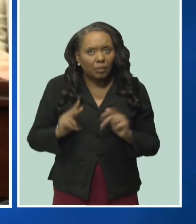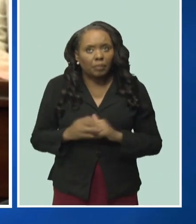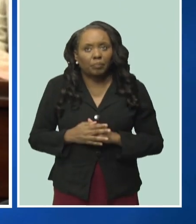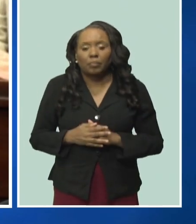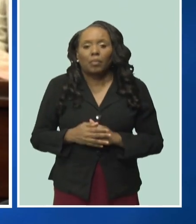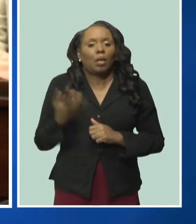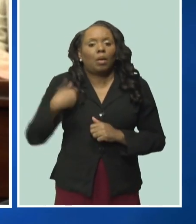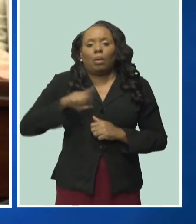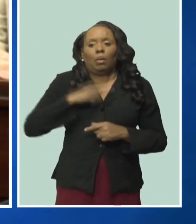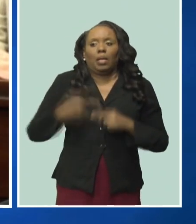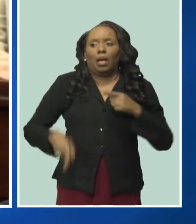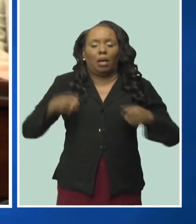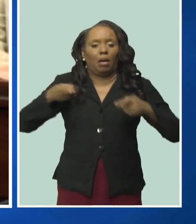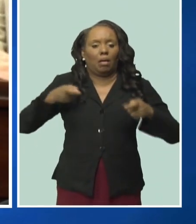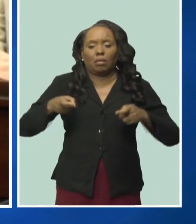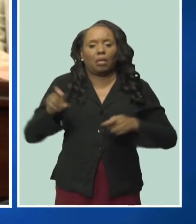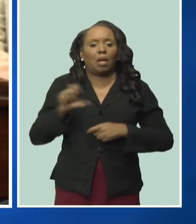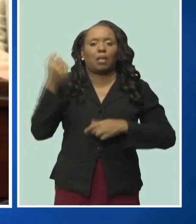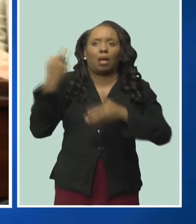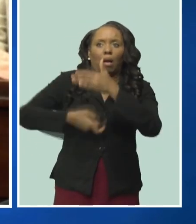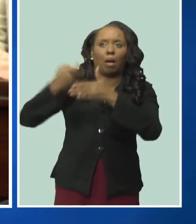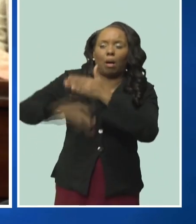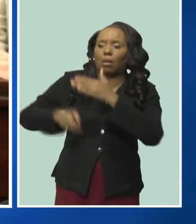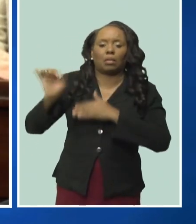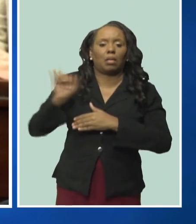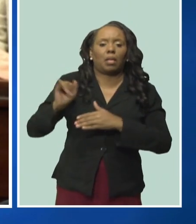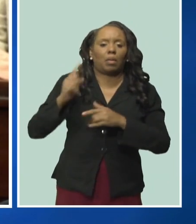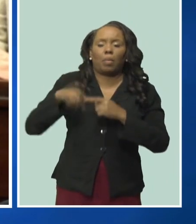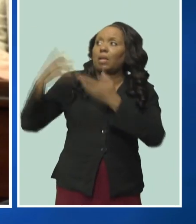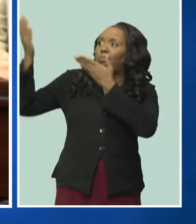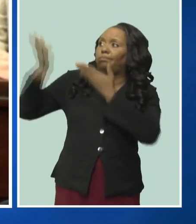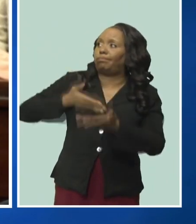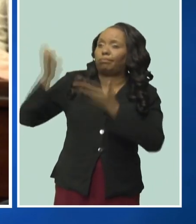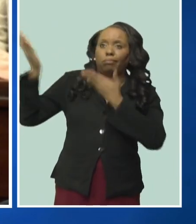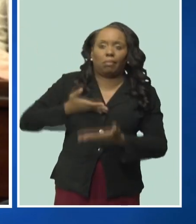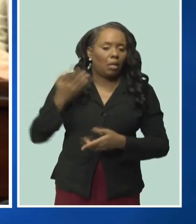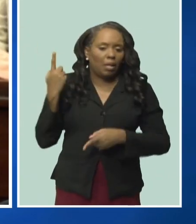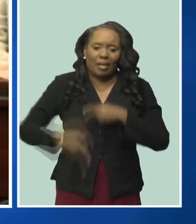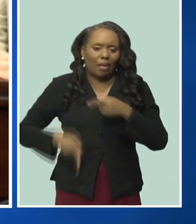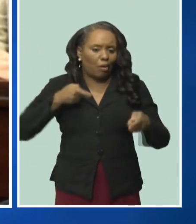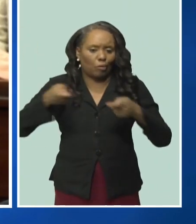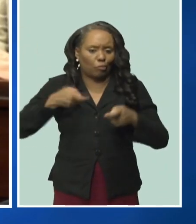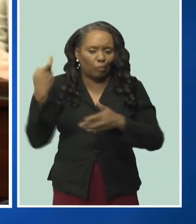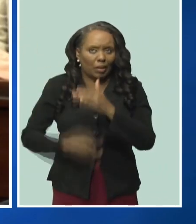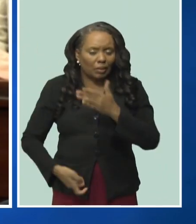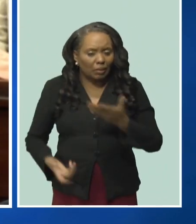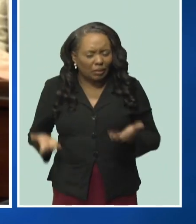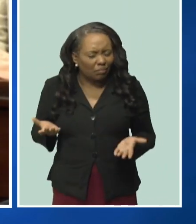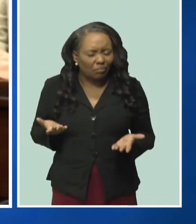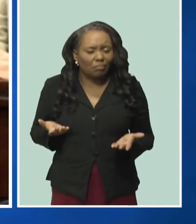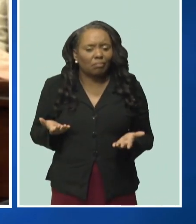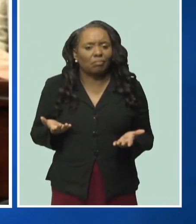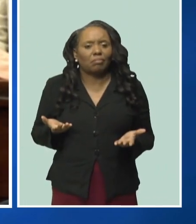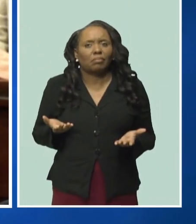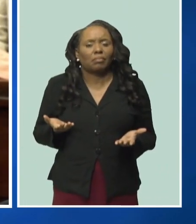freight. We have no control over the other players in the industry, the importers, the other players who are charged. I have